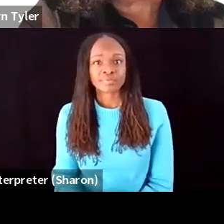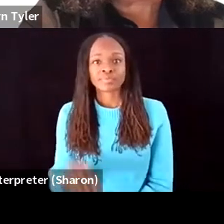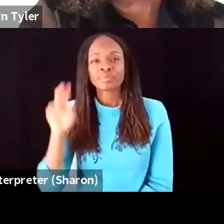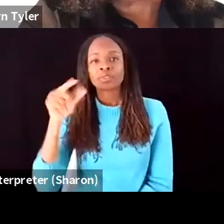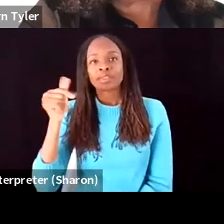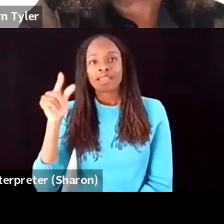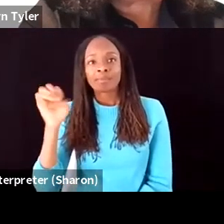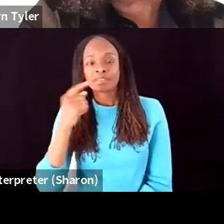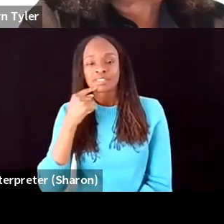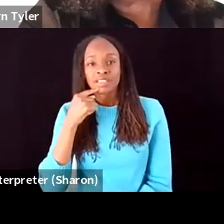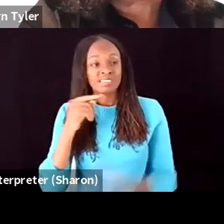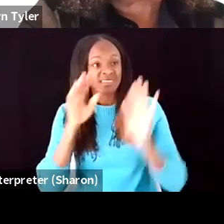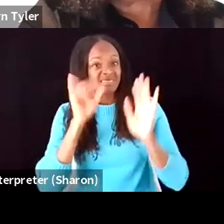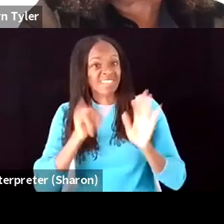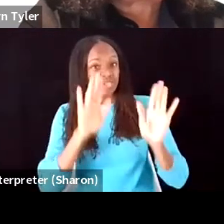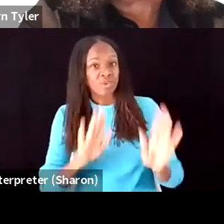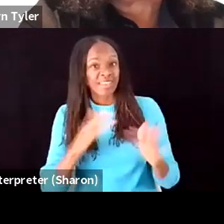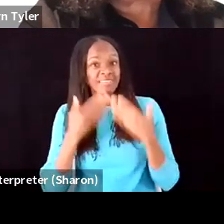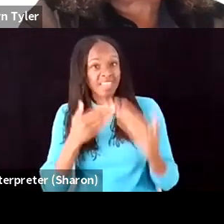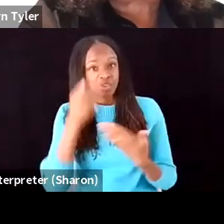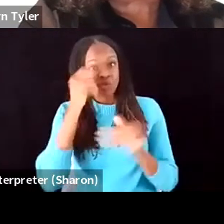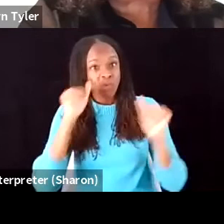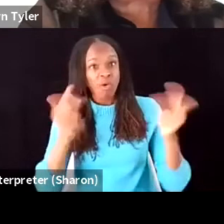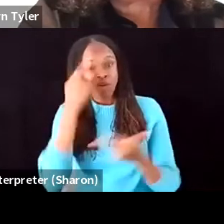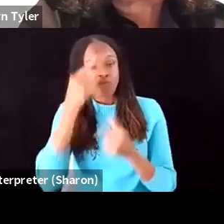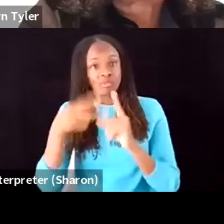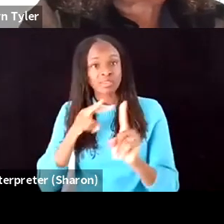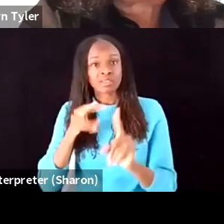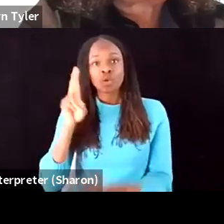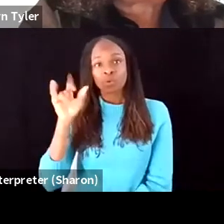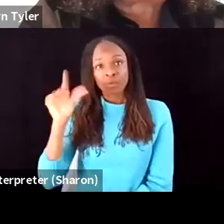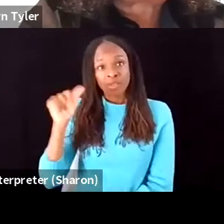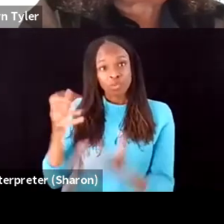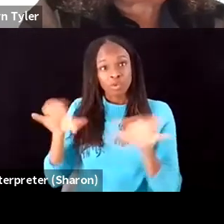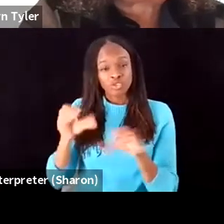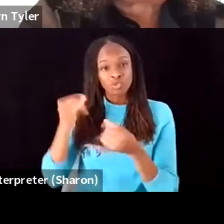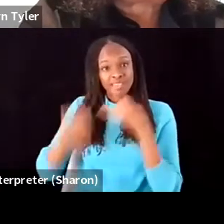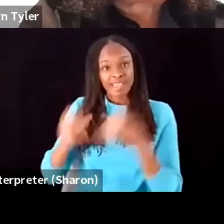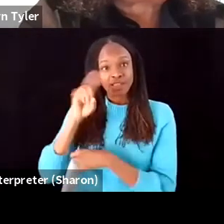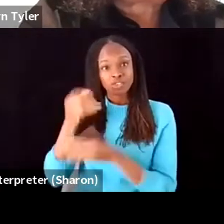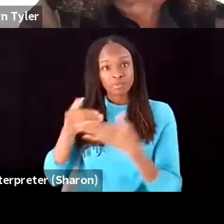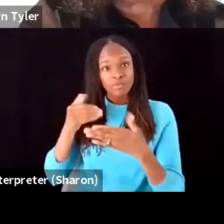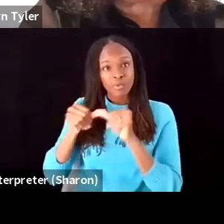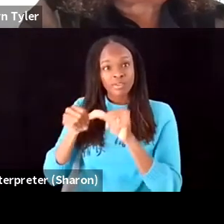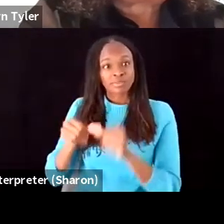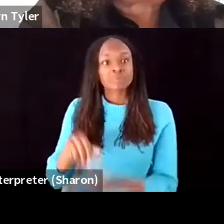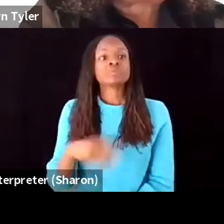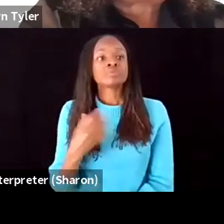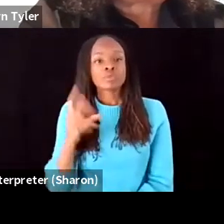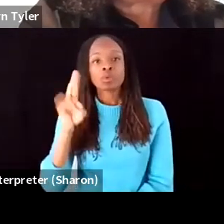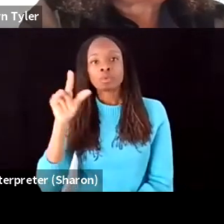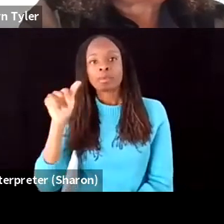Thank you all for the perspective there. Rebecca, you want to do the last question before we move on? Yeah, this is from one of your